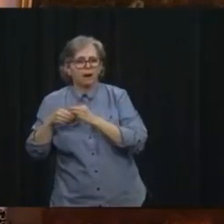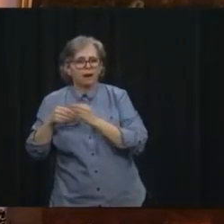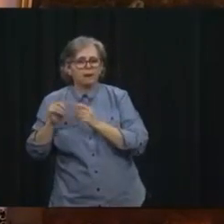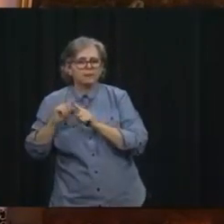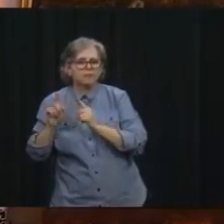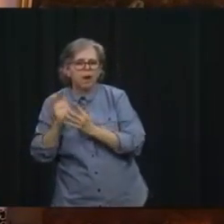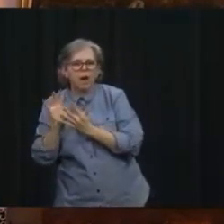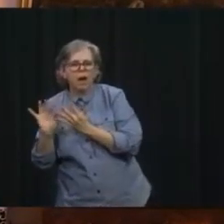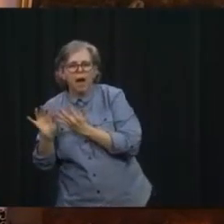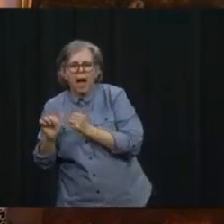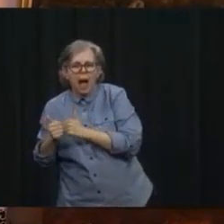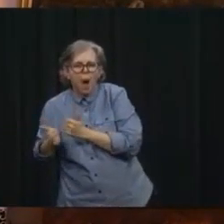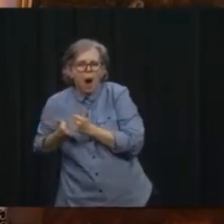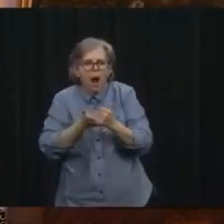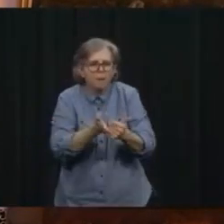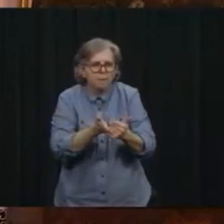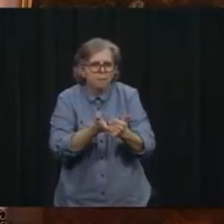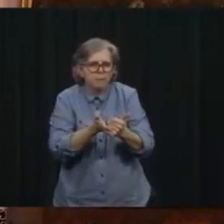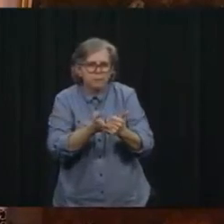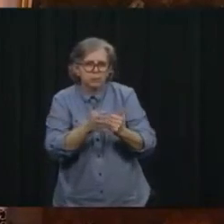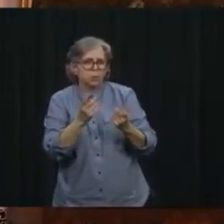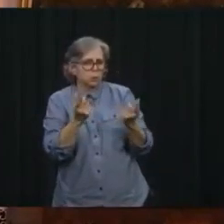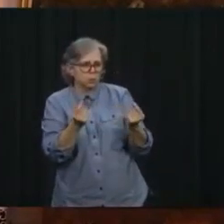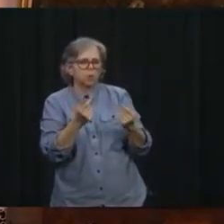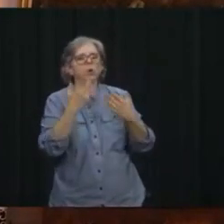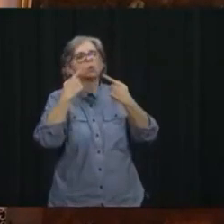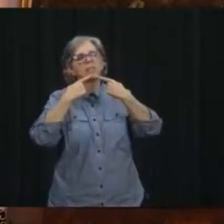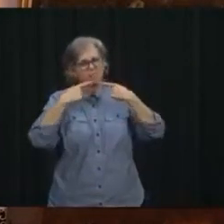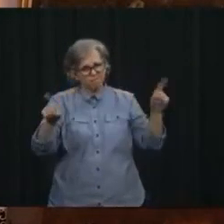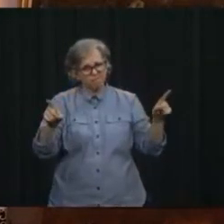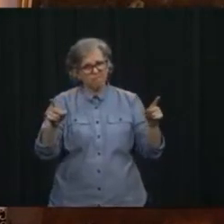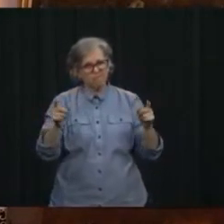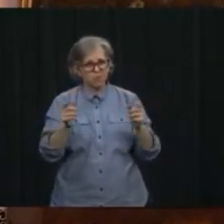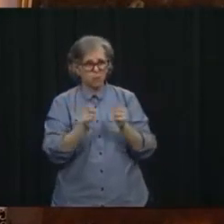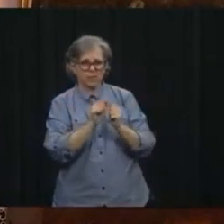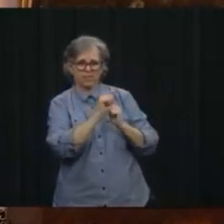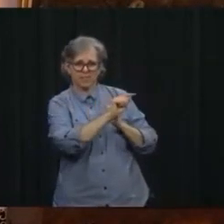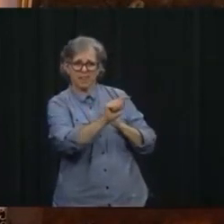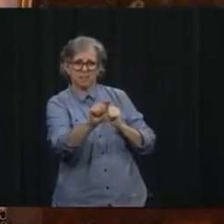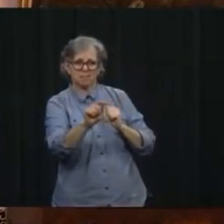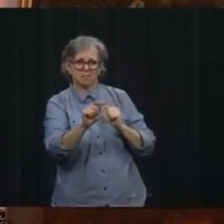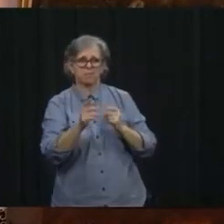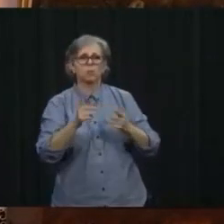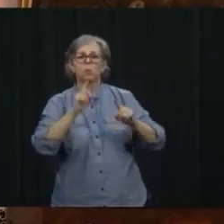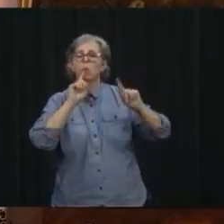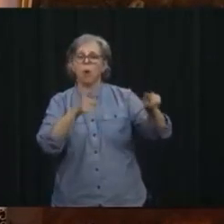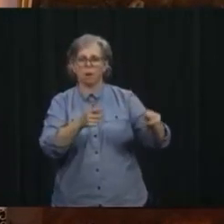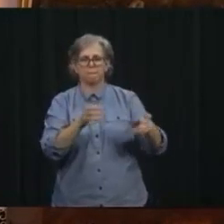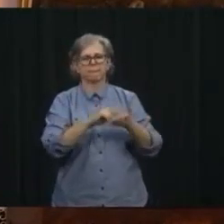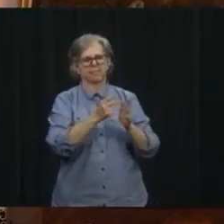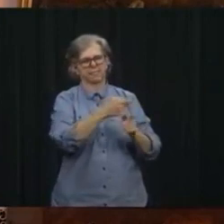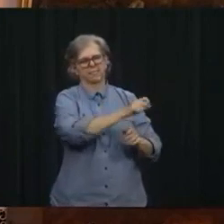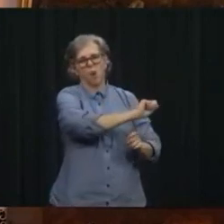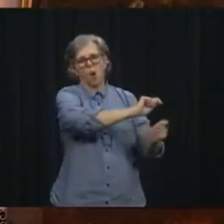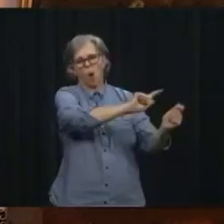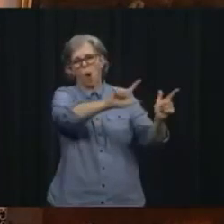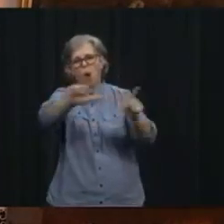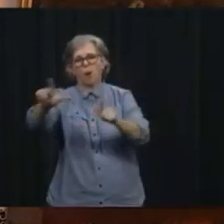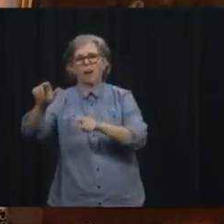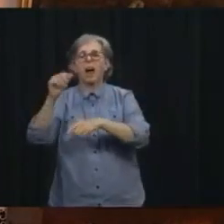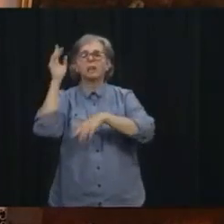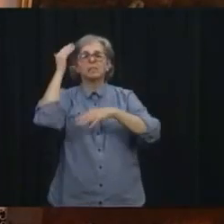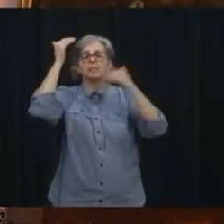our concern is for them, as it has been for everyone else, that they